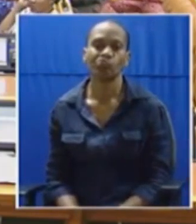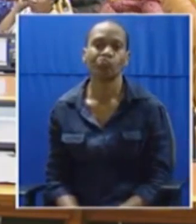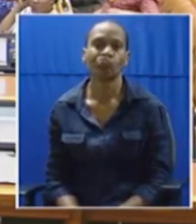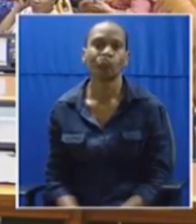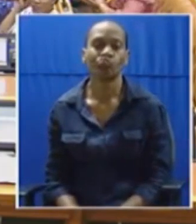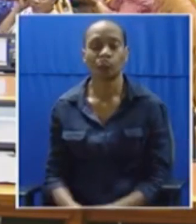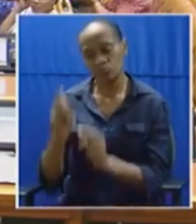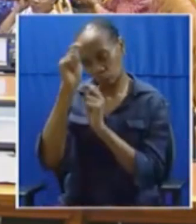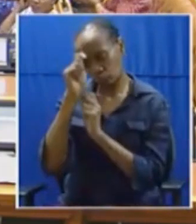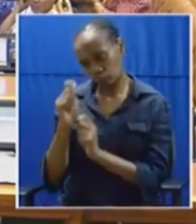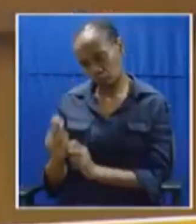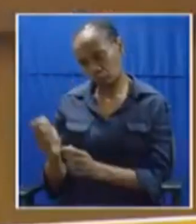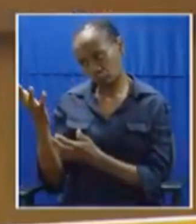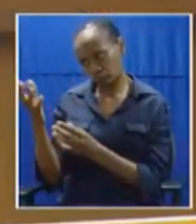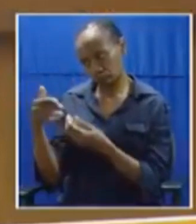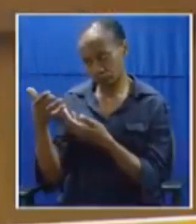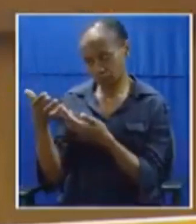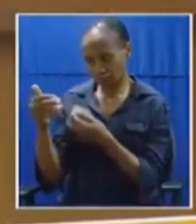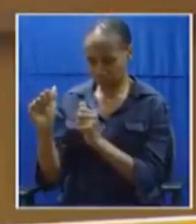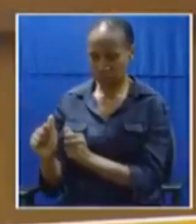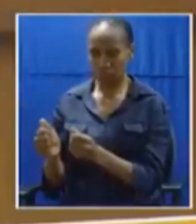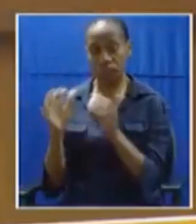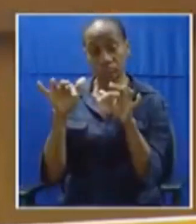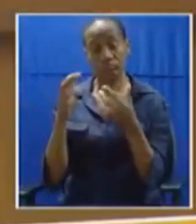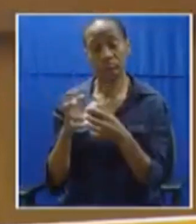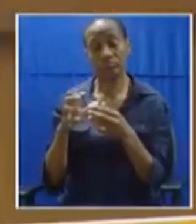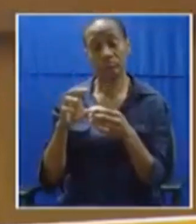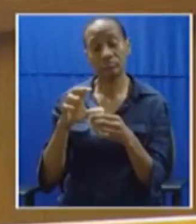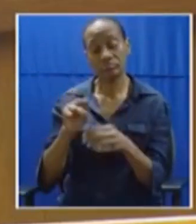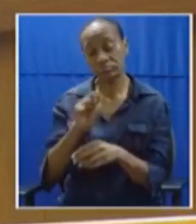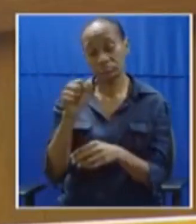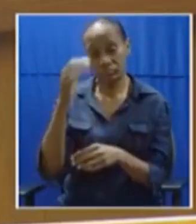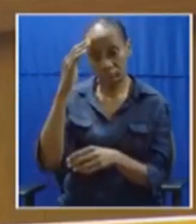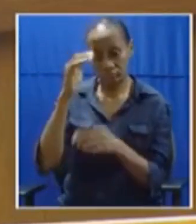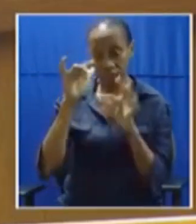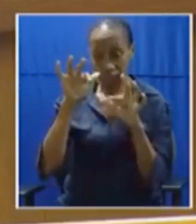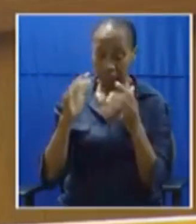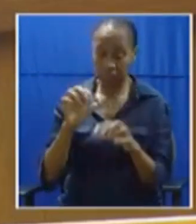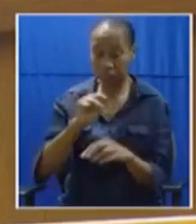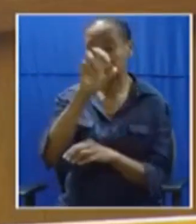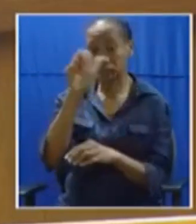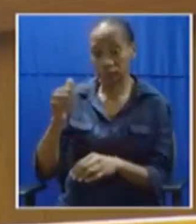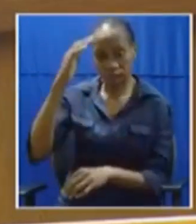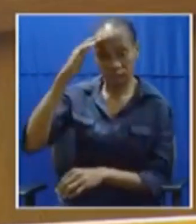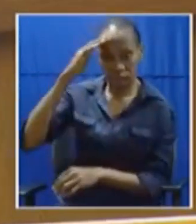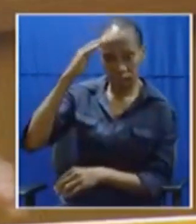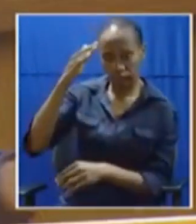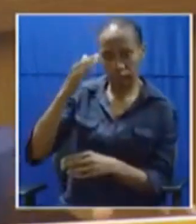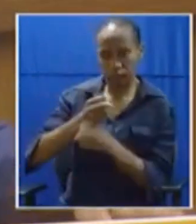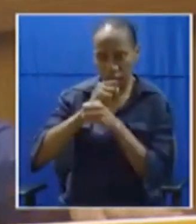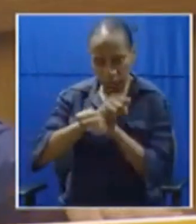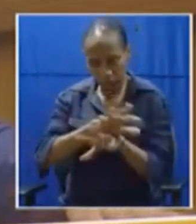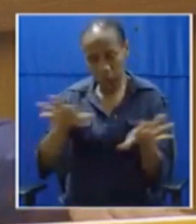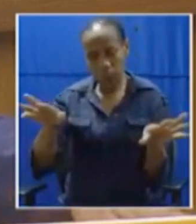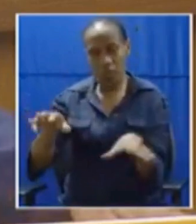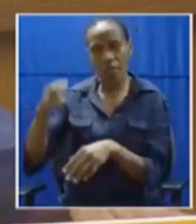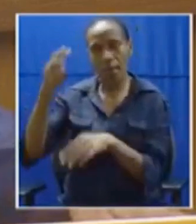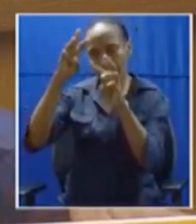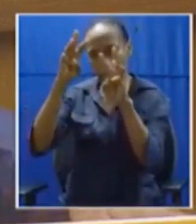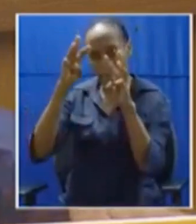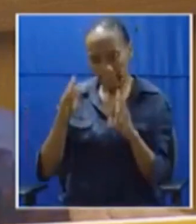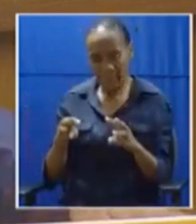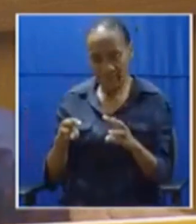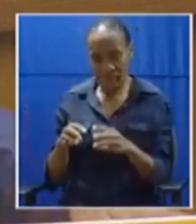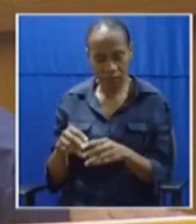Honorable Chairperson, fellow South Africans, I greet you in the universal greeting of peace. Assalamu alaikum wa rahmatullahi